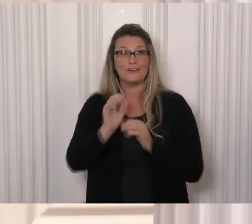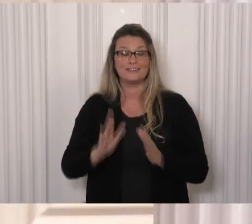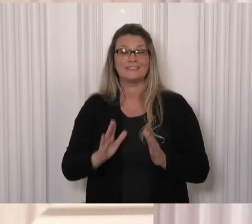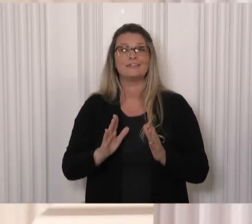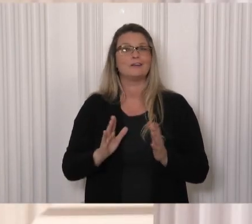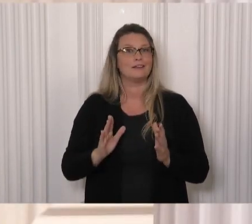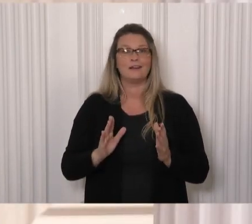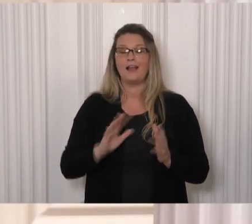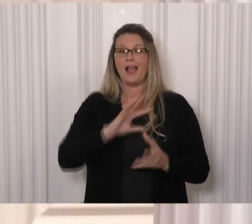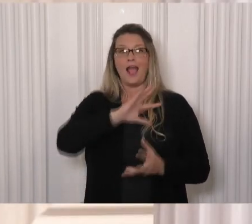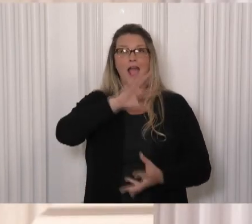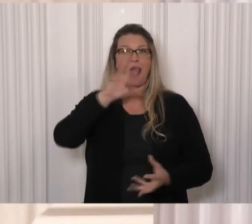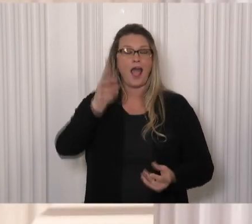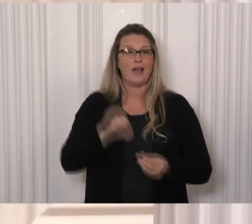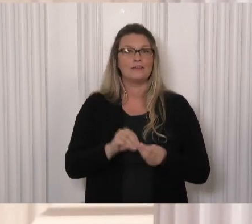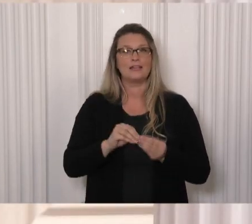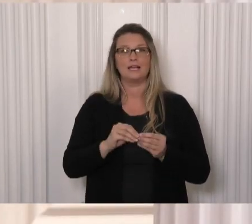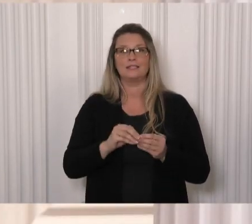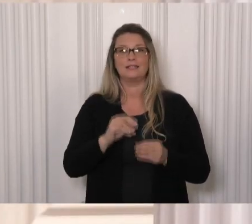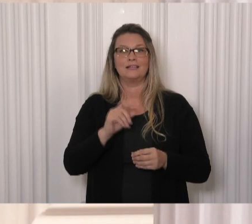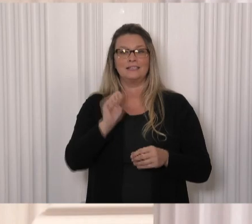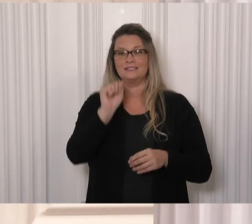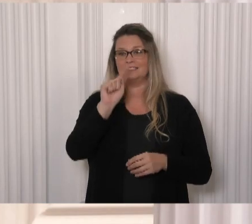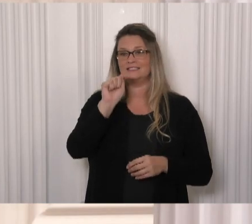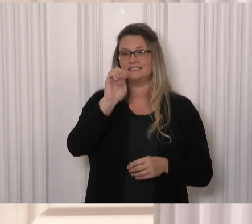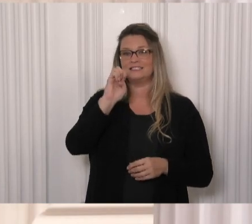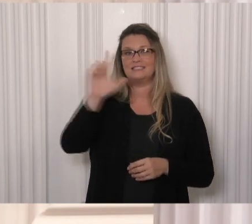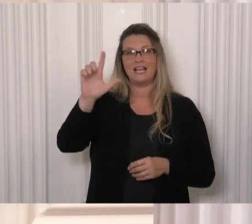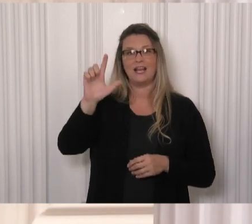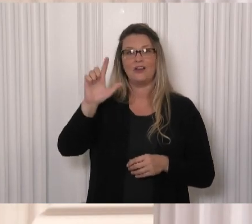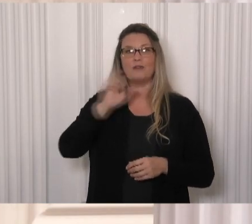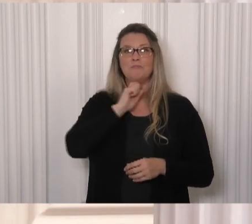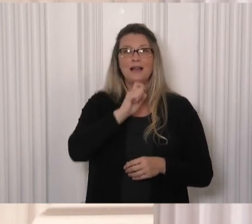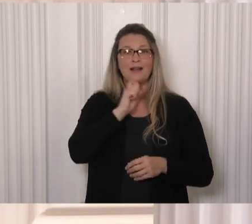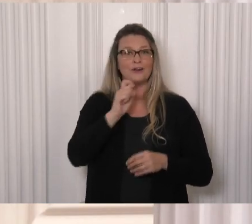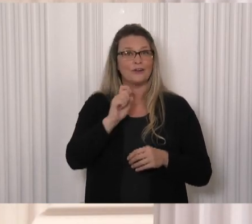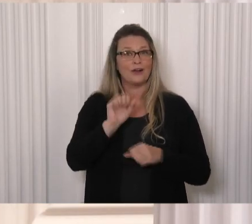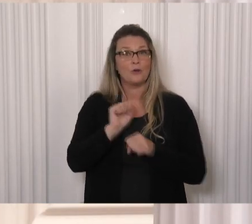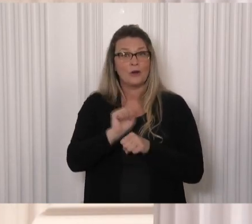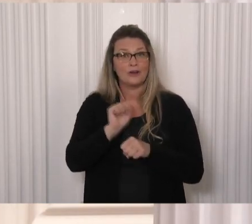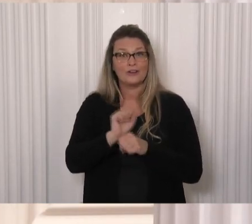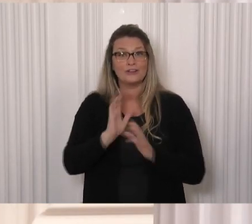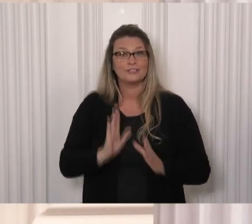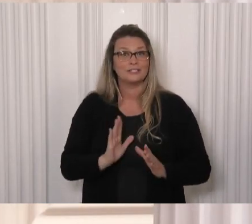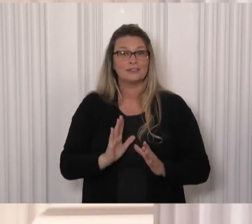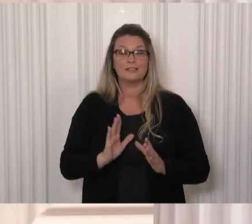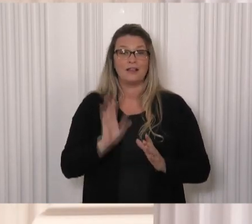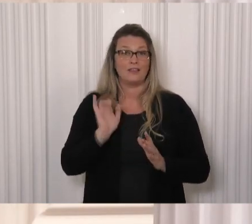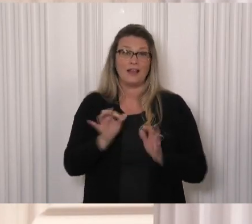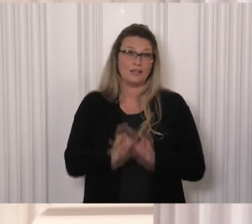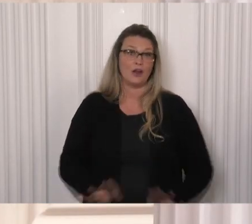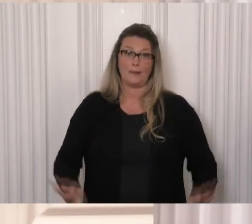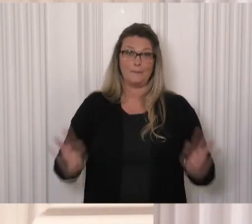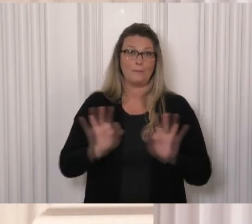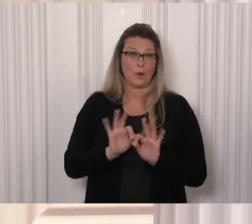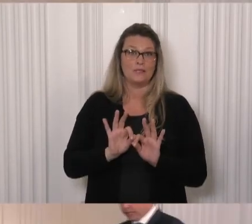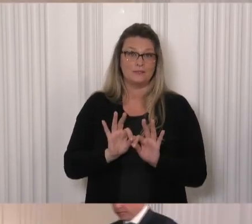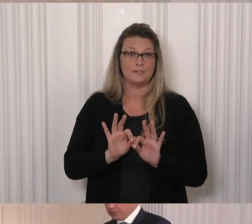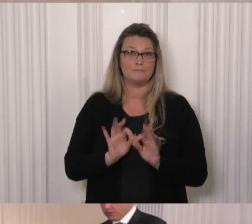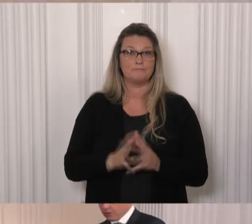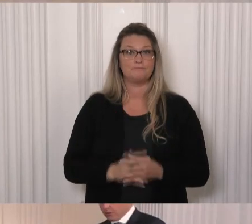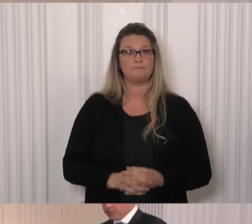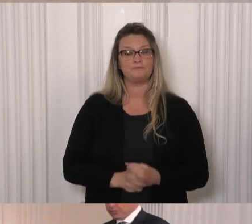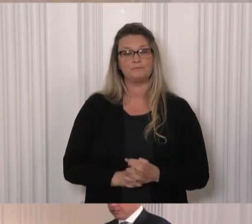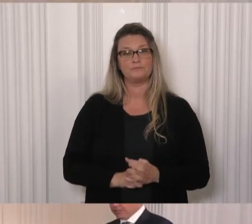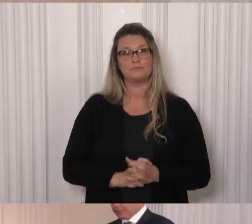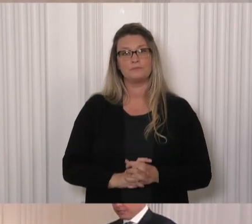all the components that the steel industry needs, I mean, there's no group, in my opinion, any more essential than our miners. Okay, to answer